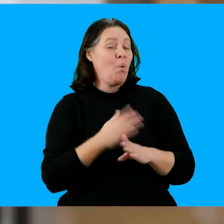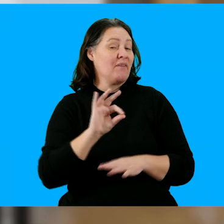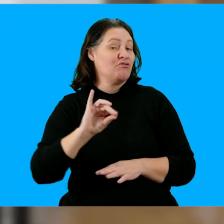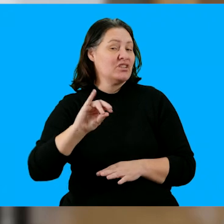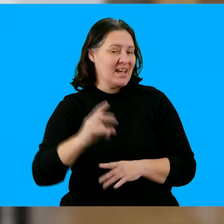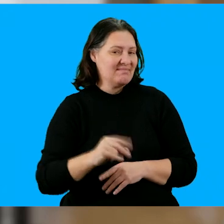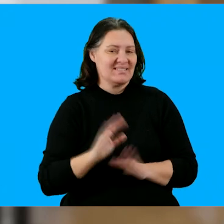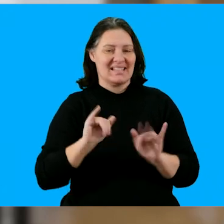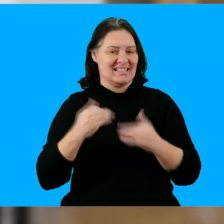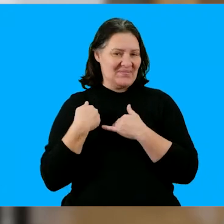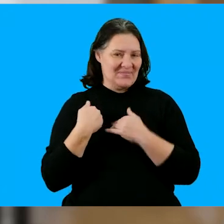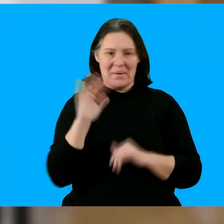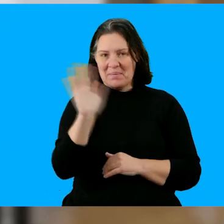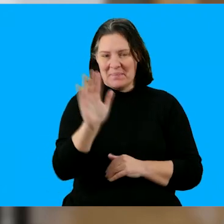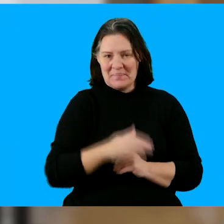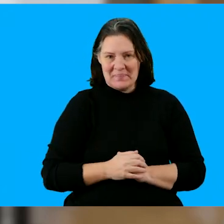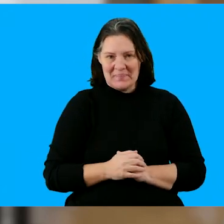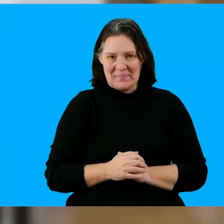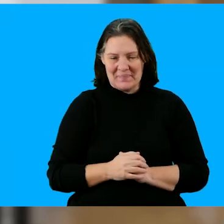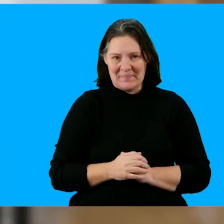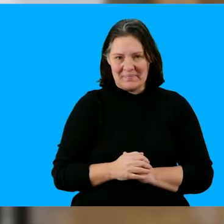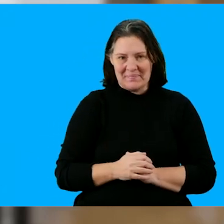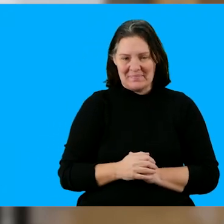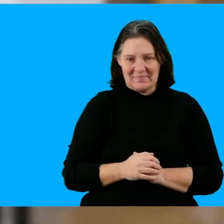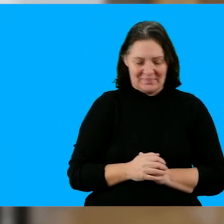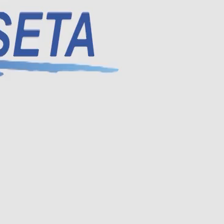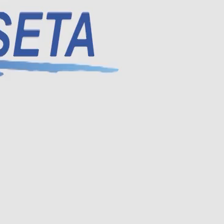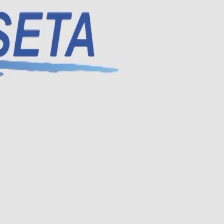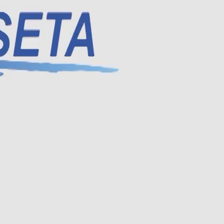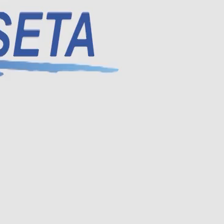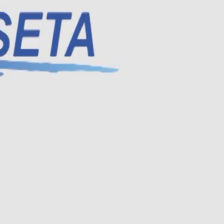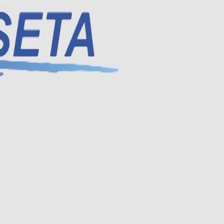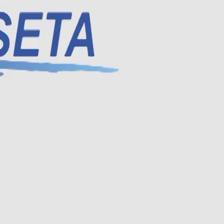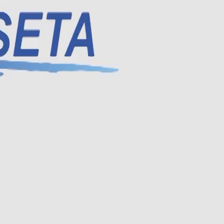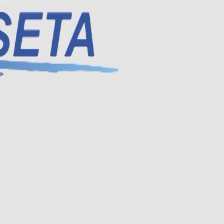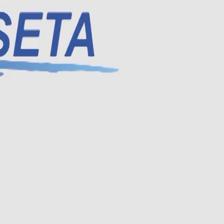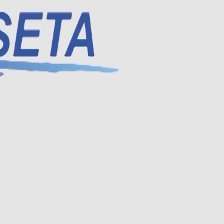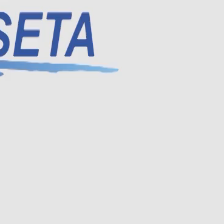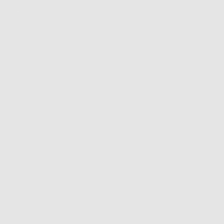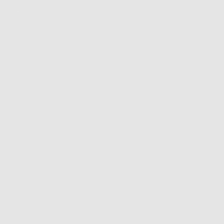Remember to work every day. Stay safe. Goodbye.